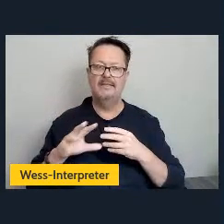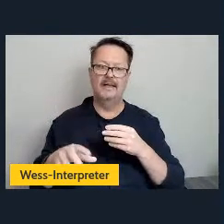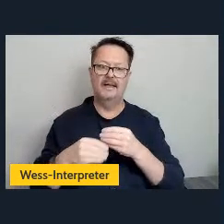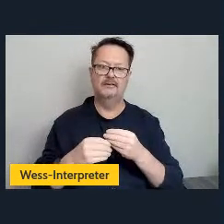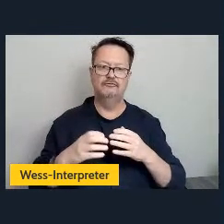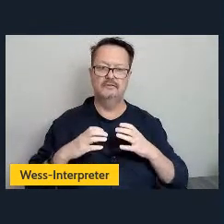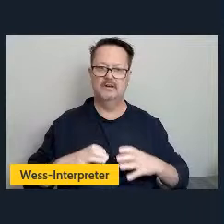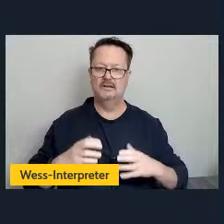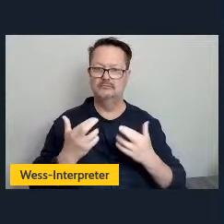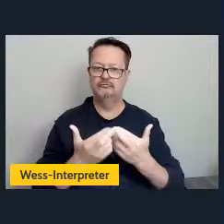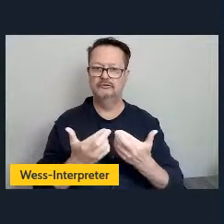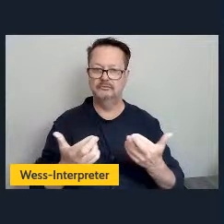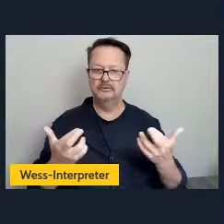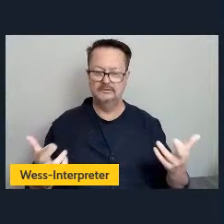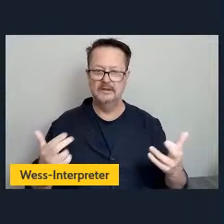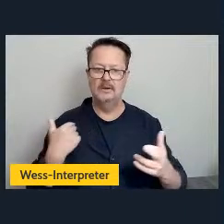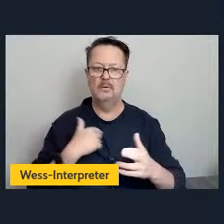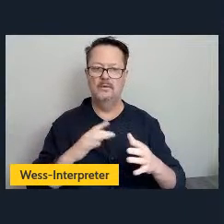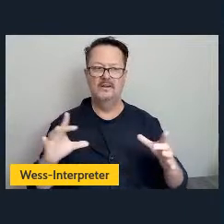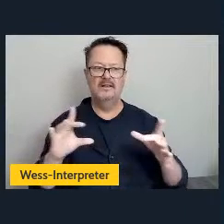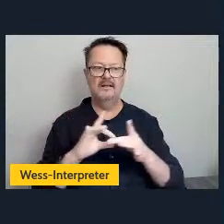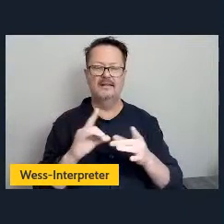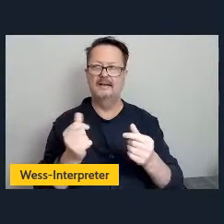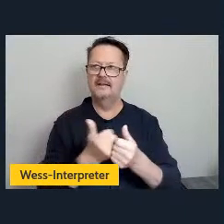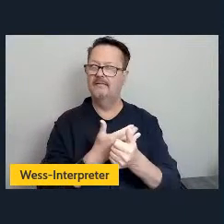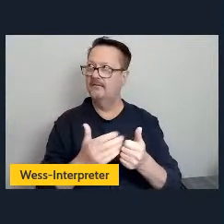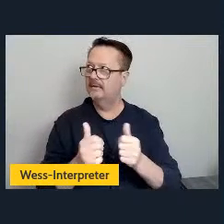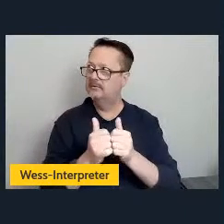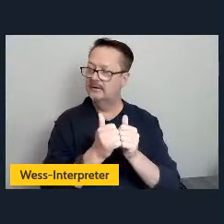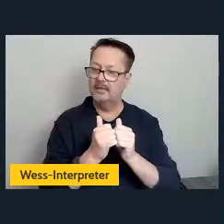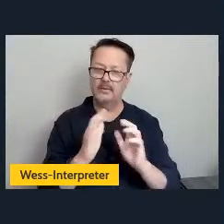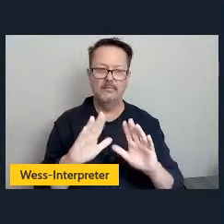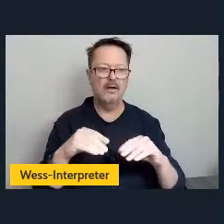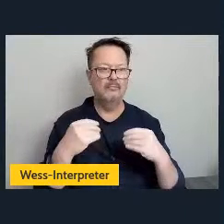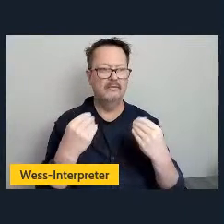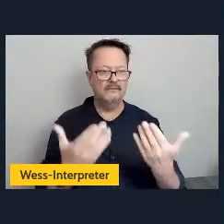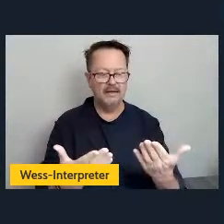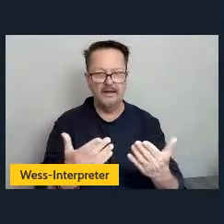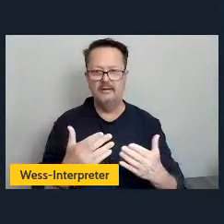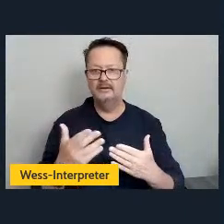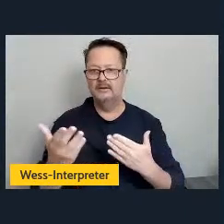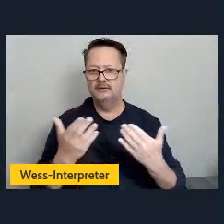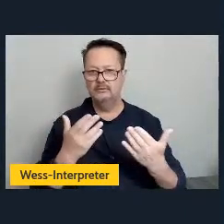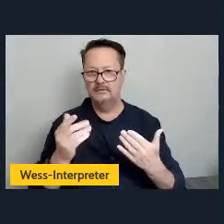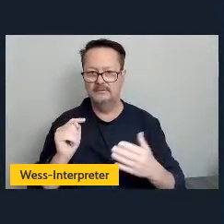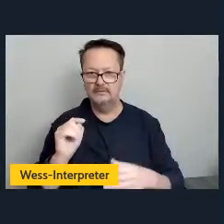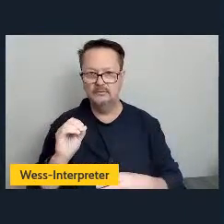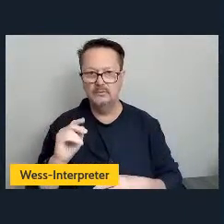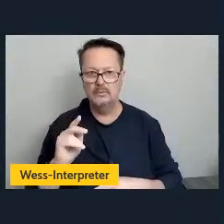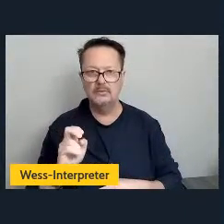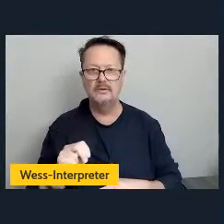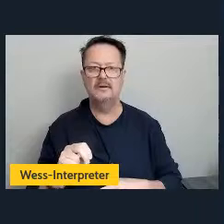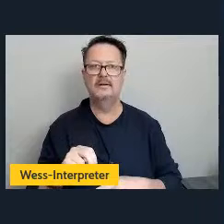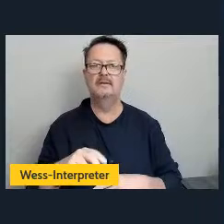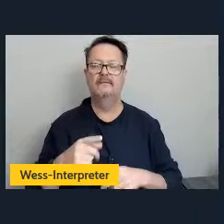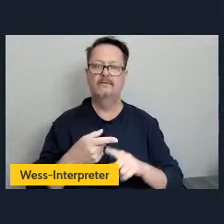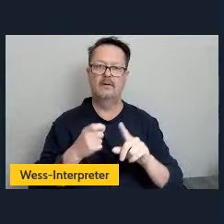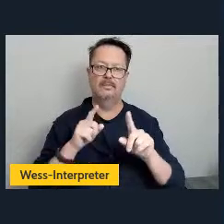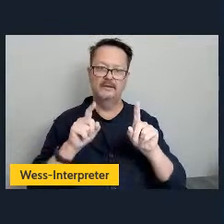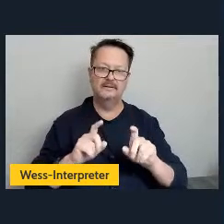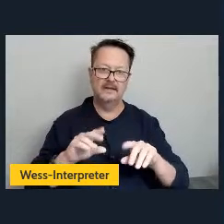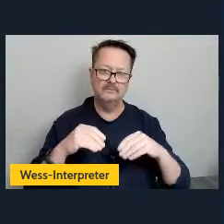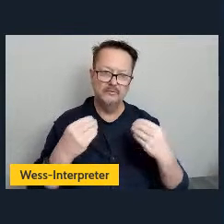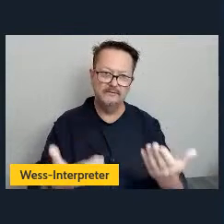resource, and we connect everything together by providing a service token here, the service token from the test